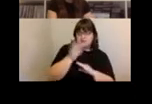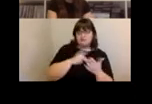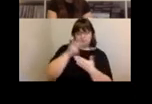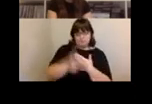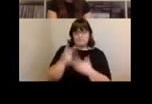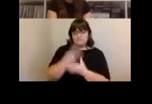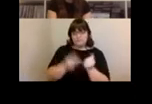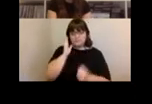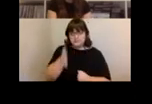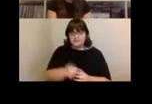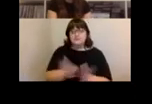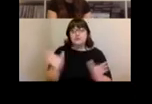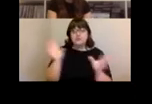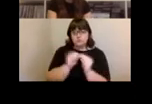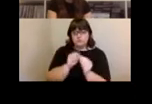have a total of